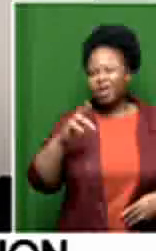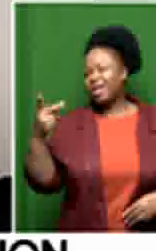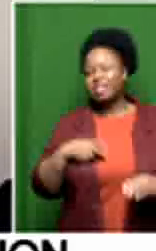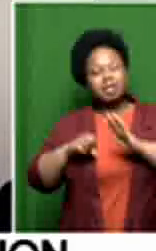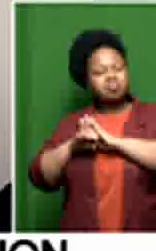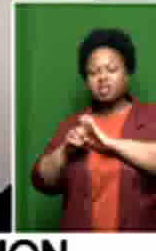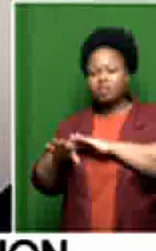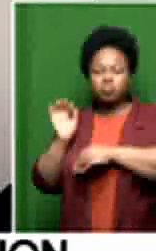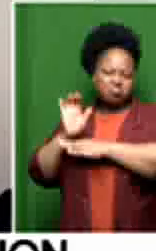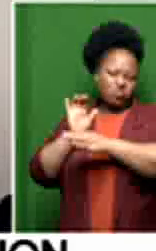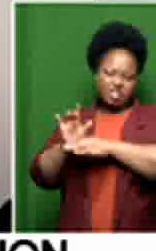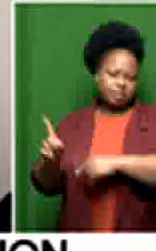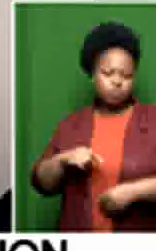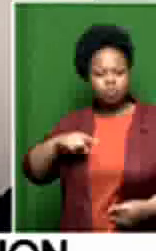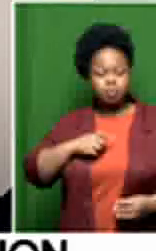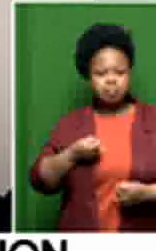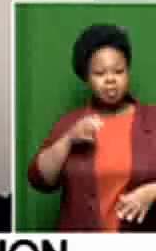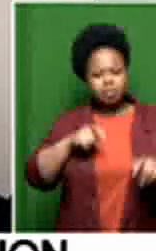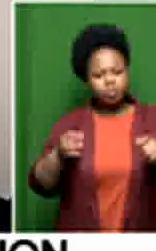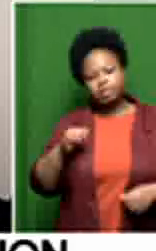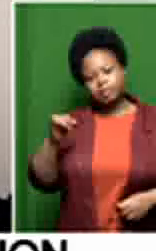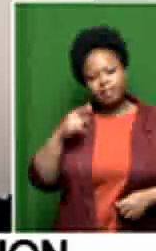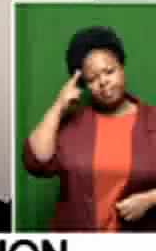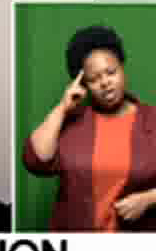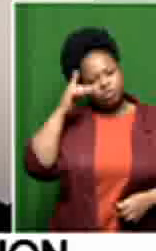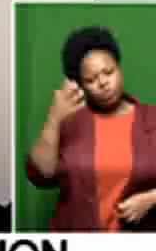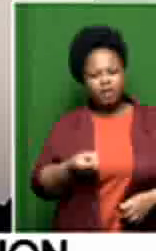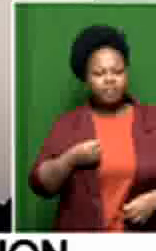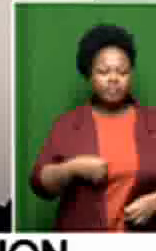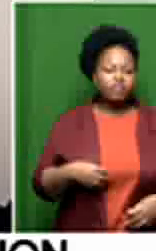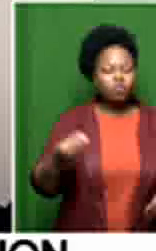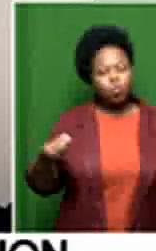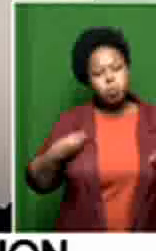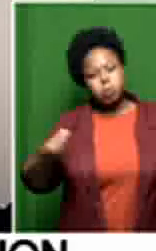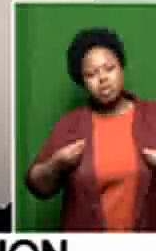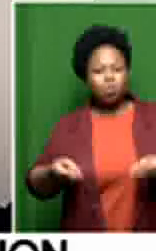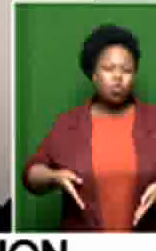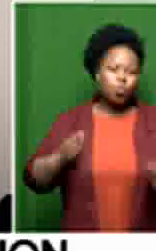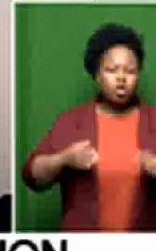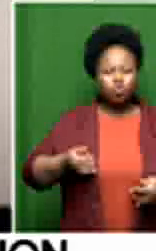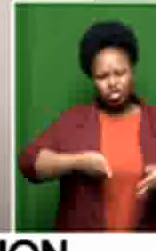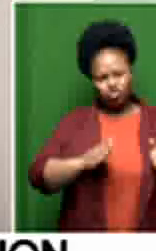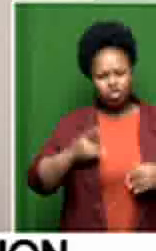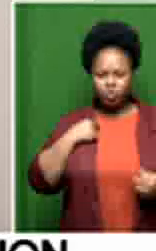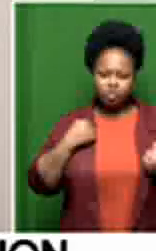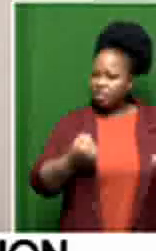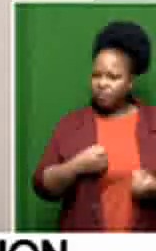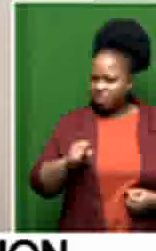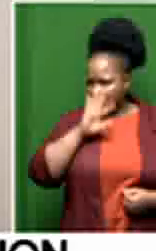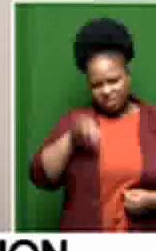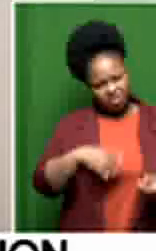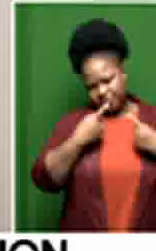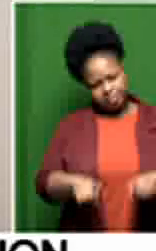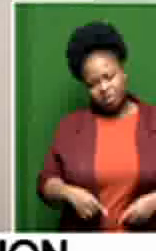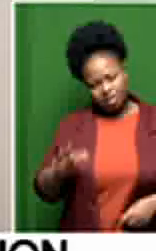media outlets from overseas, because many people still think that we've got giraffes and monkeys walking in the street as you drive. And South Africa is